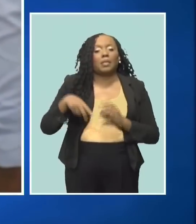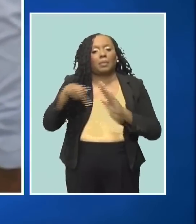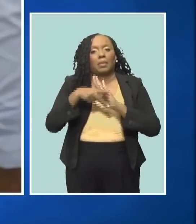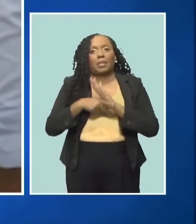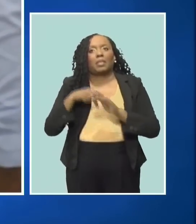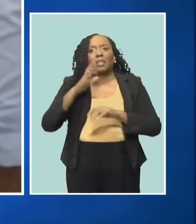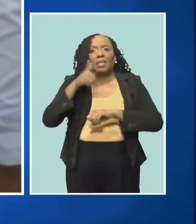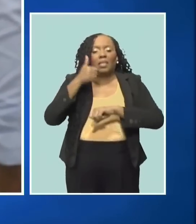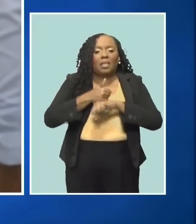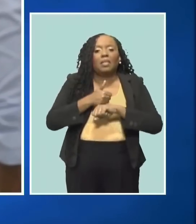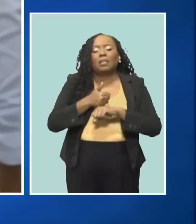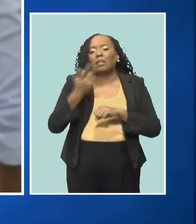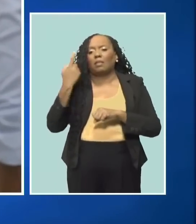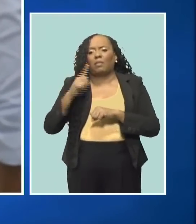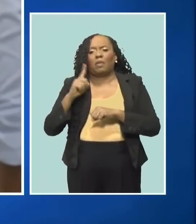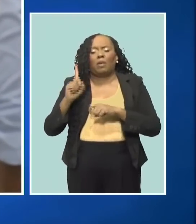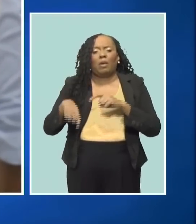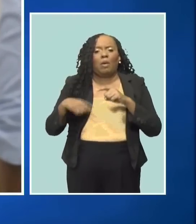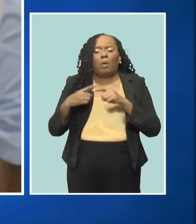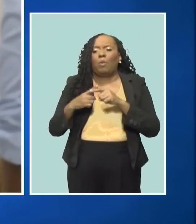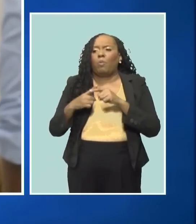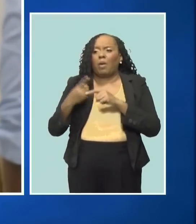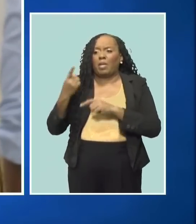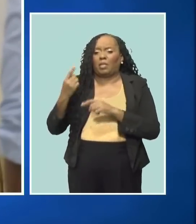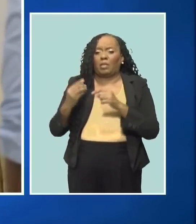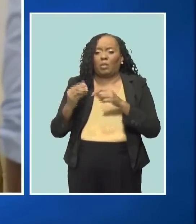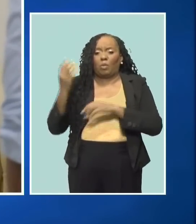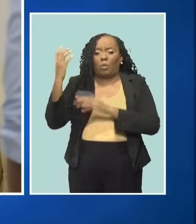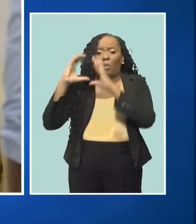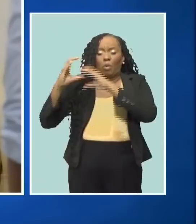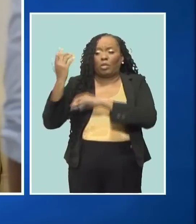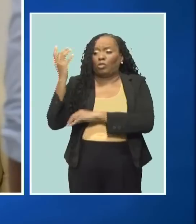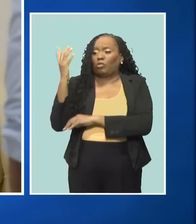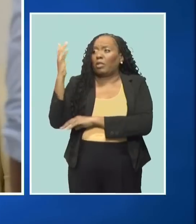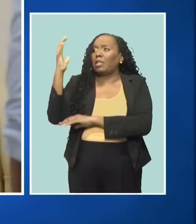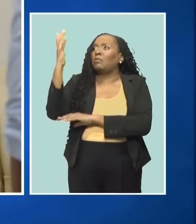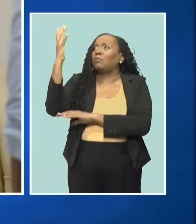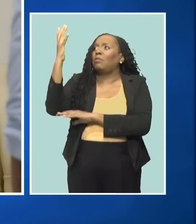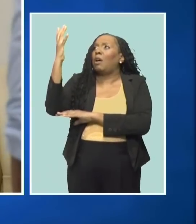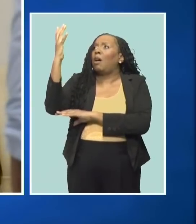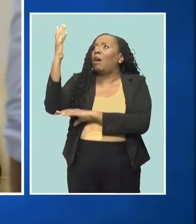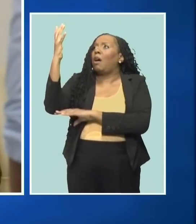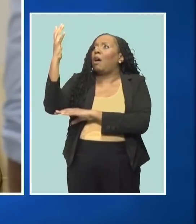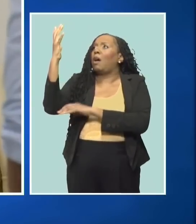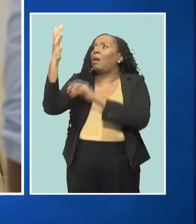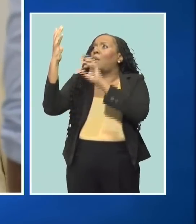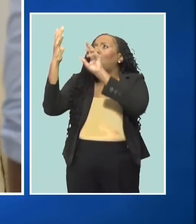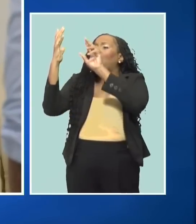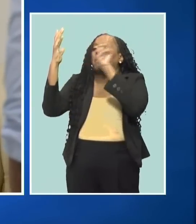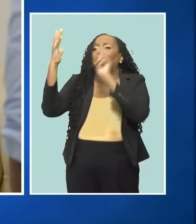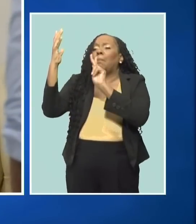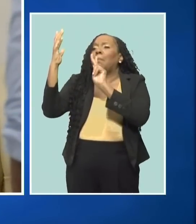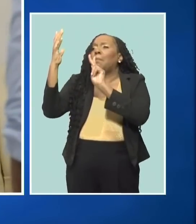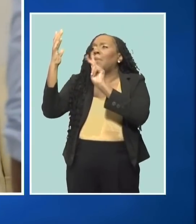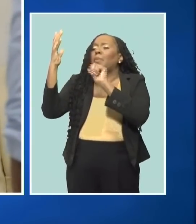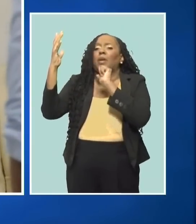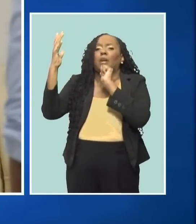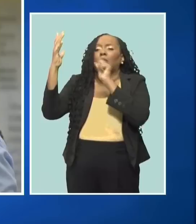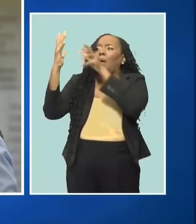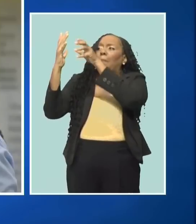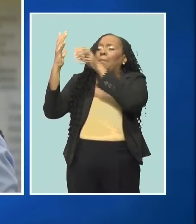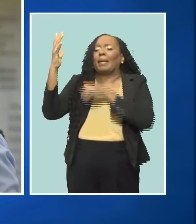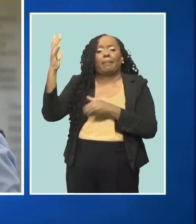policy for how to be able to grow the coconuts and let them get to the level where people are buying what they really want to